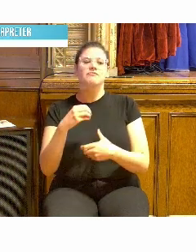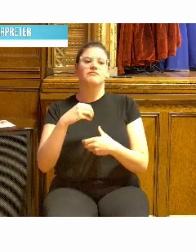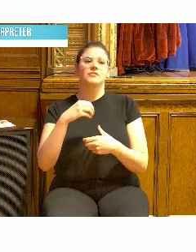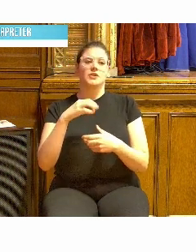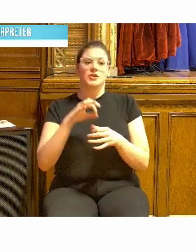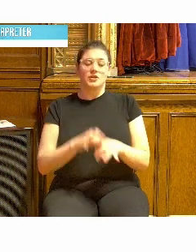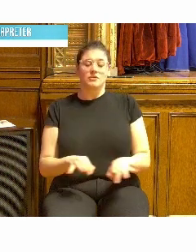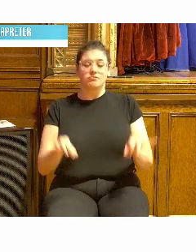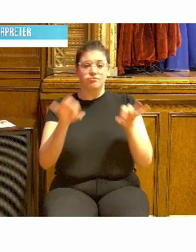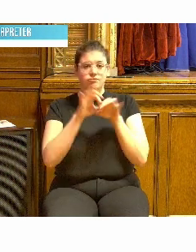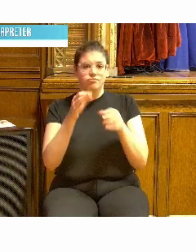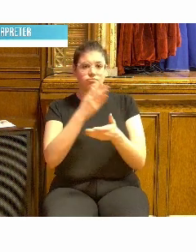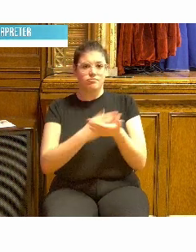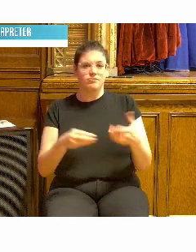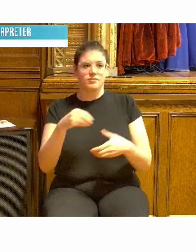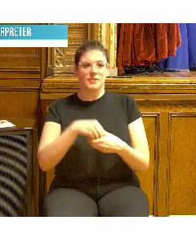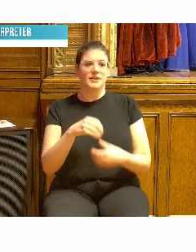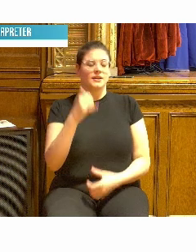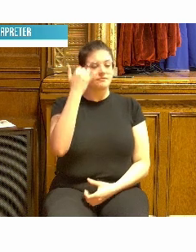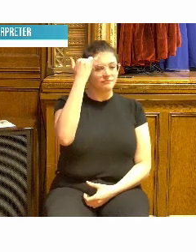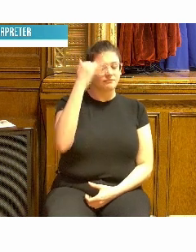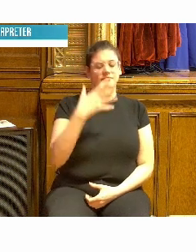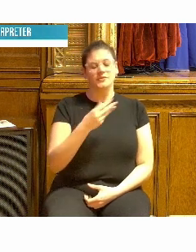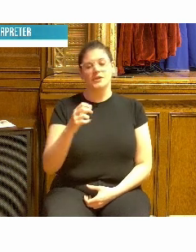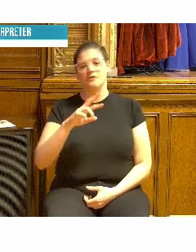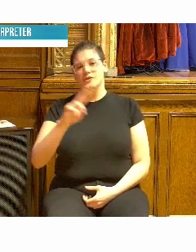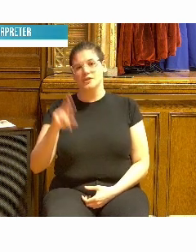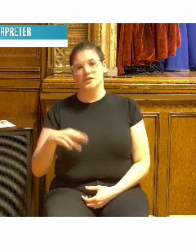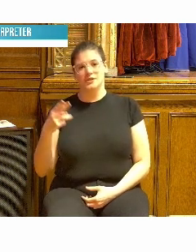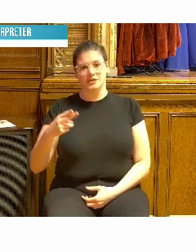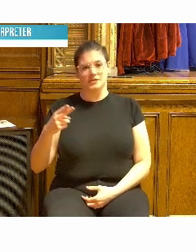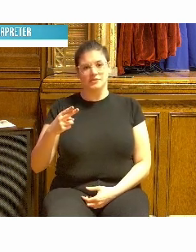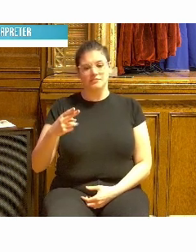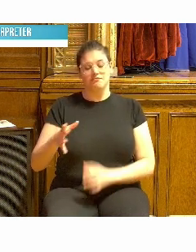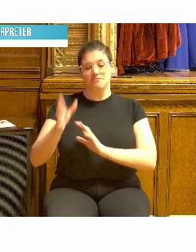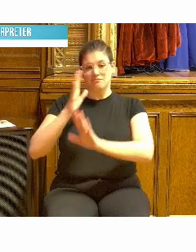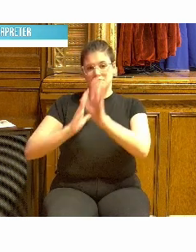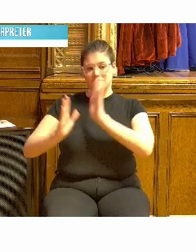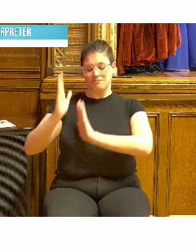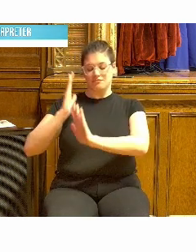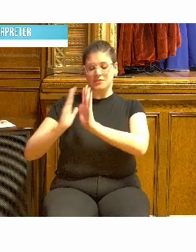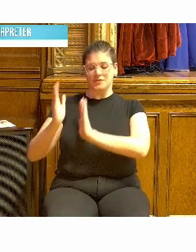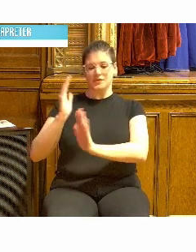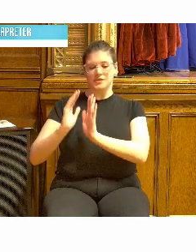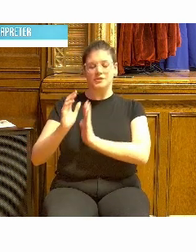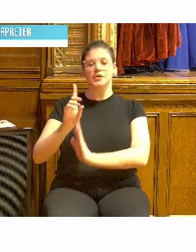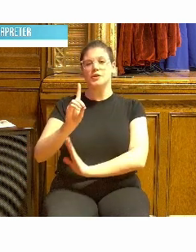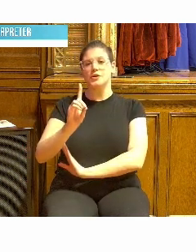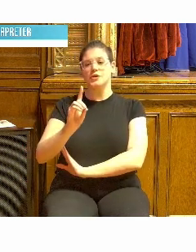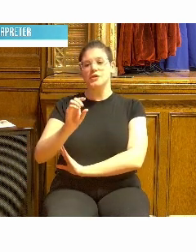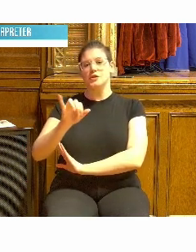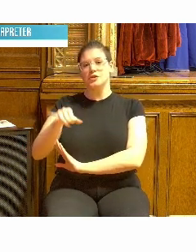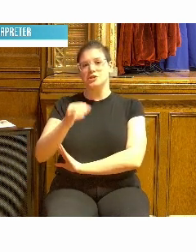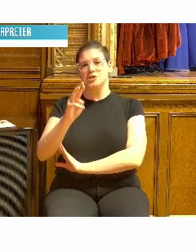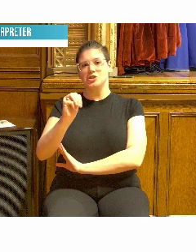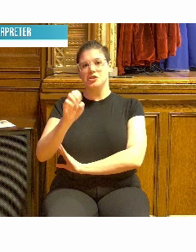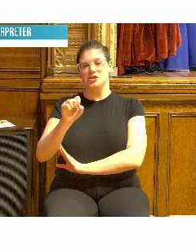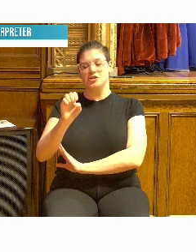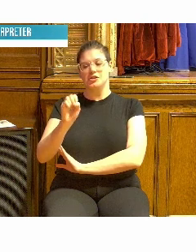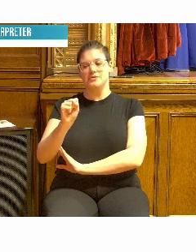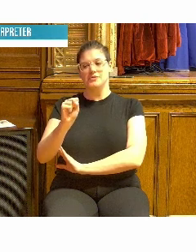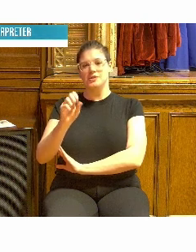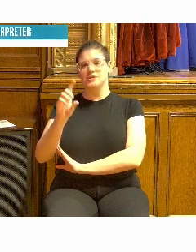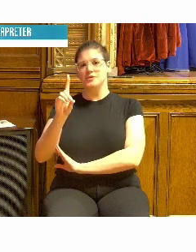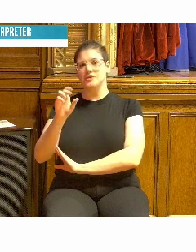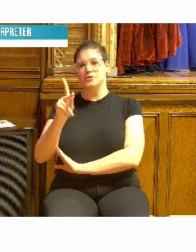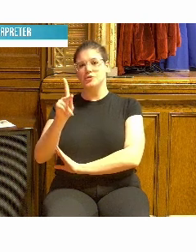dating all the way back to James, Duke of York, who chartered the single largest shipping company in the transatlantic slave trade. We've also